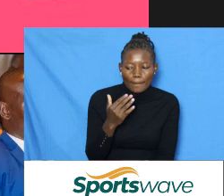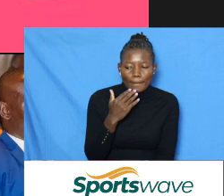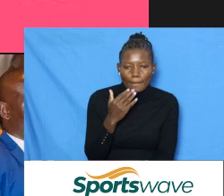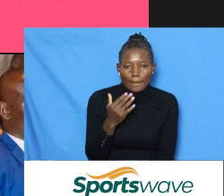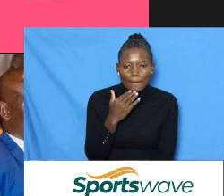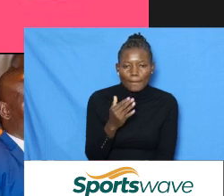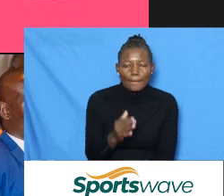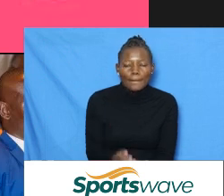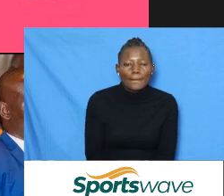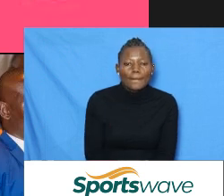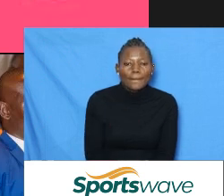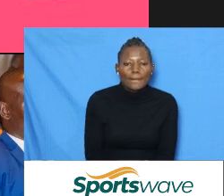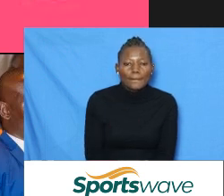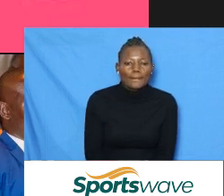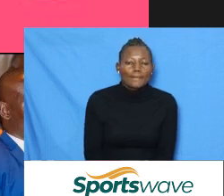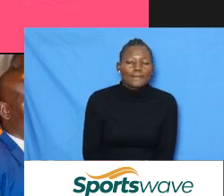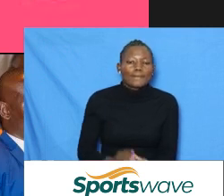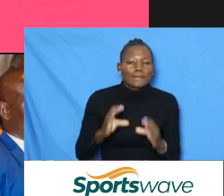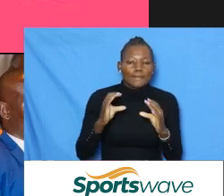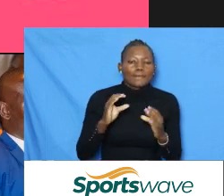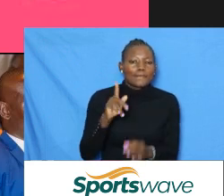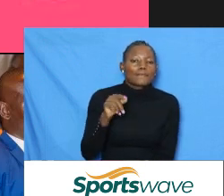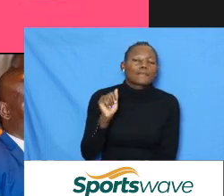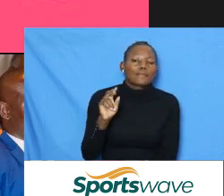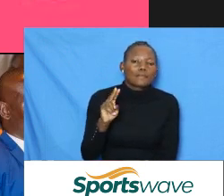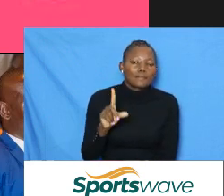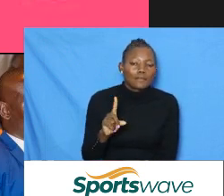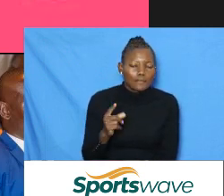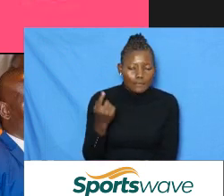thank you, Senior Coach Paul, for attending and